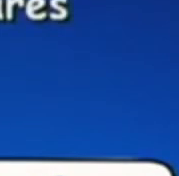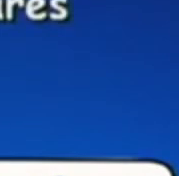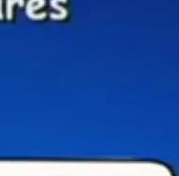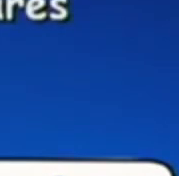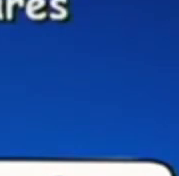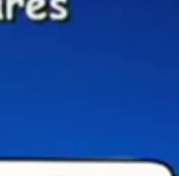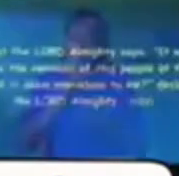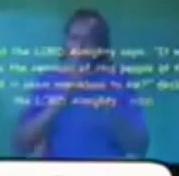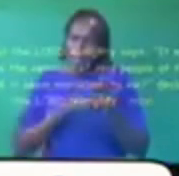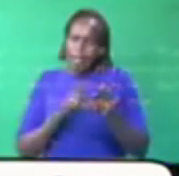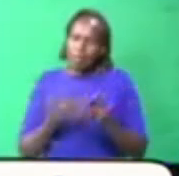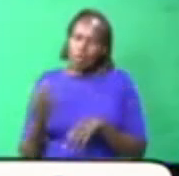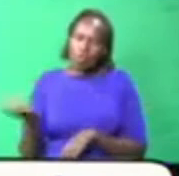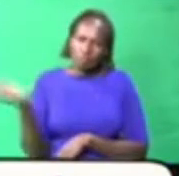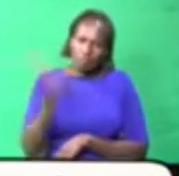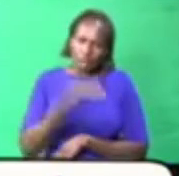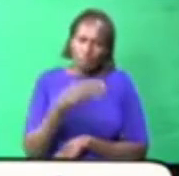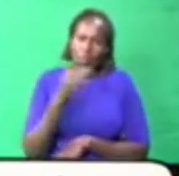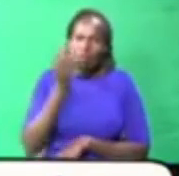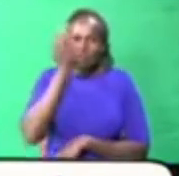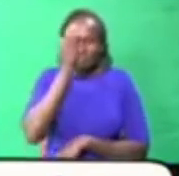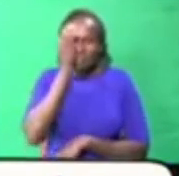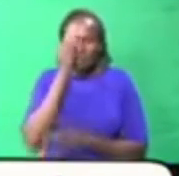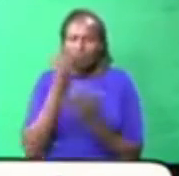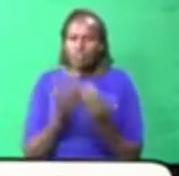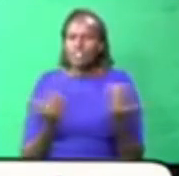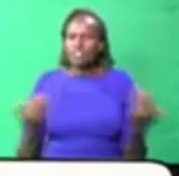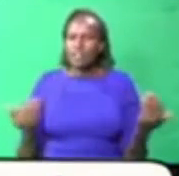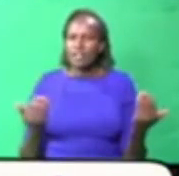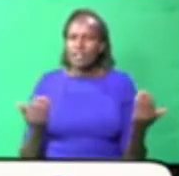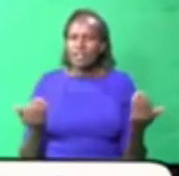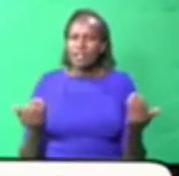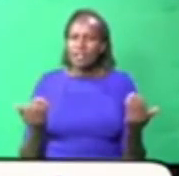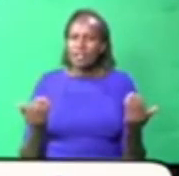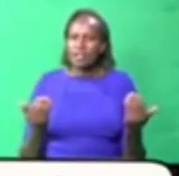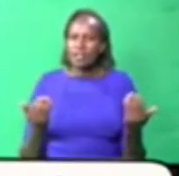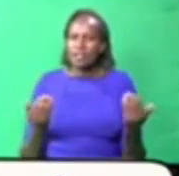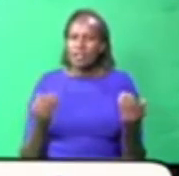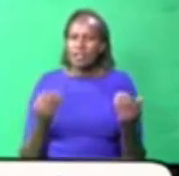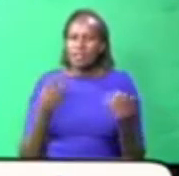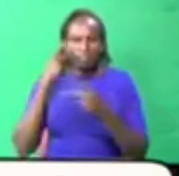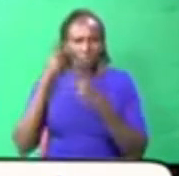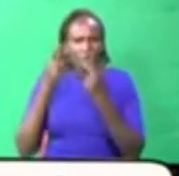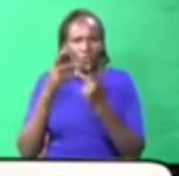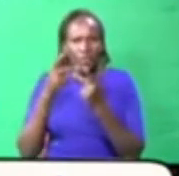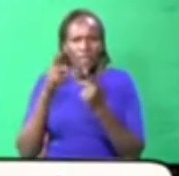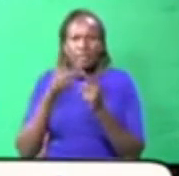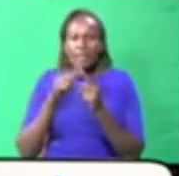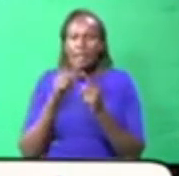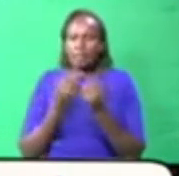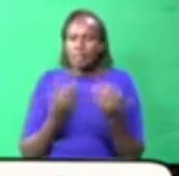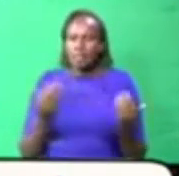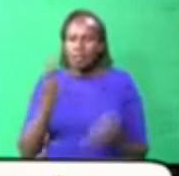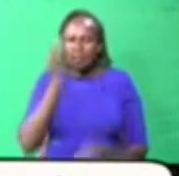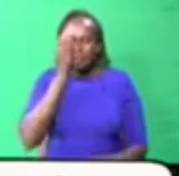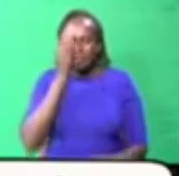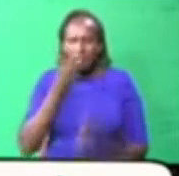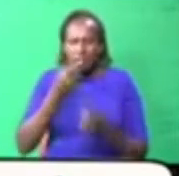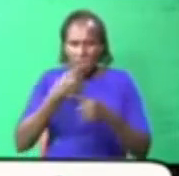wa kurejesho wana wa Israeli sasa kurudi, walikuwa wanatabiria wana wa Israeli walipokuwa wanarudi kutoka